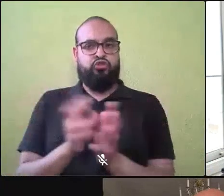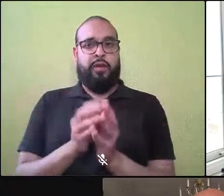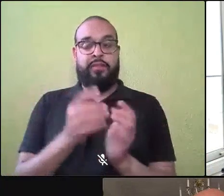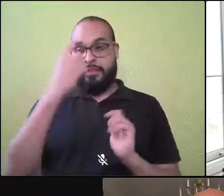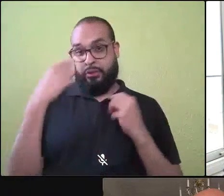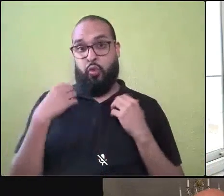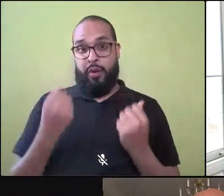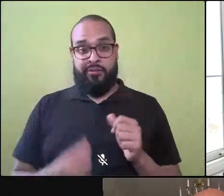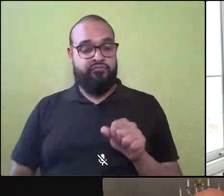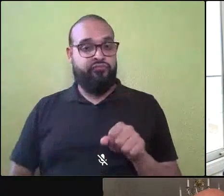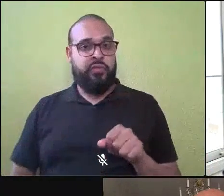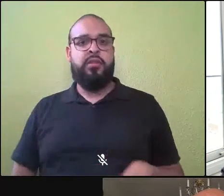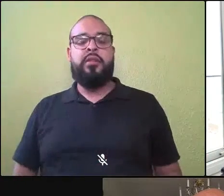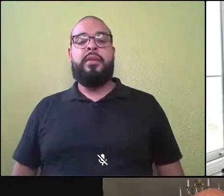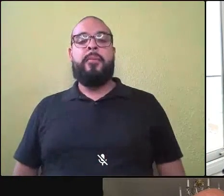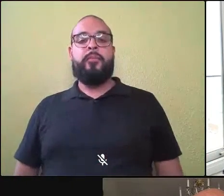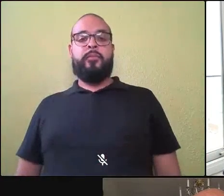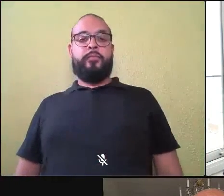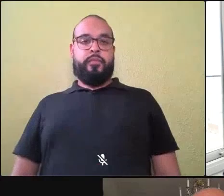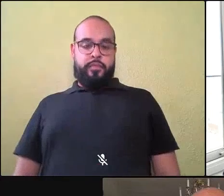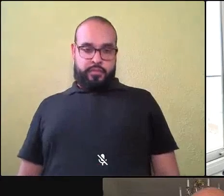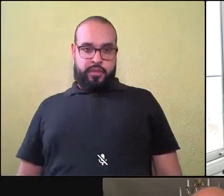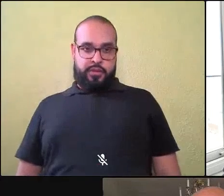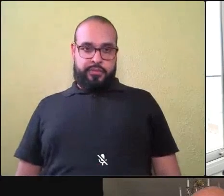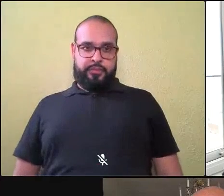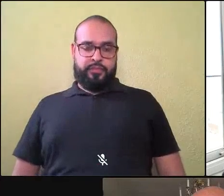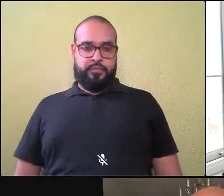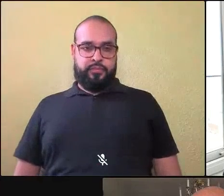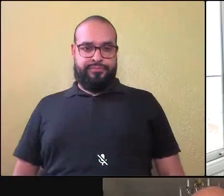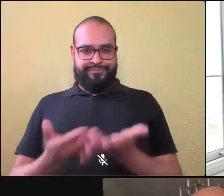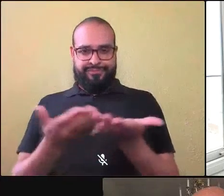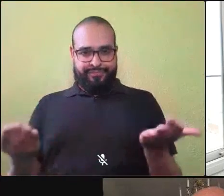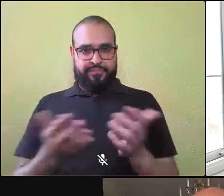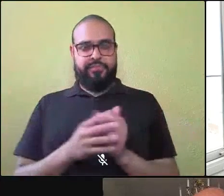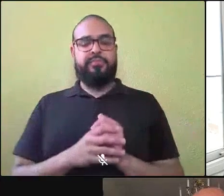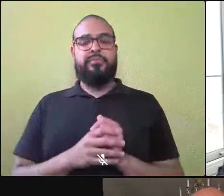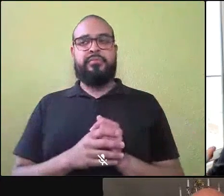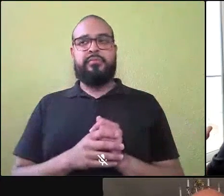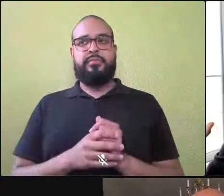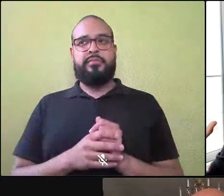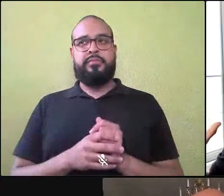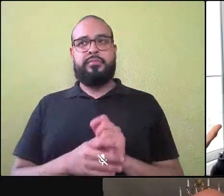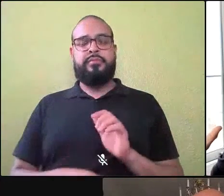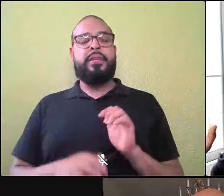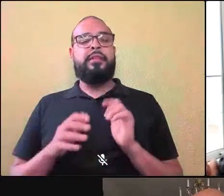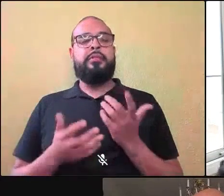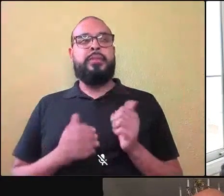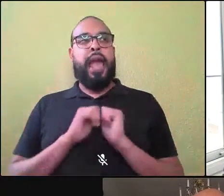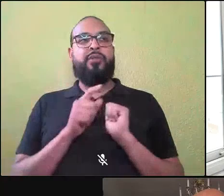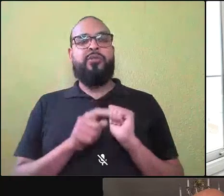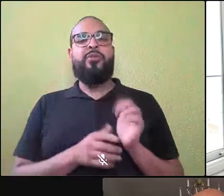do you refuel? How do you take time away from your community? How do you say, I need a